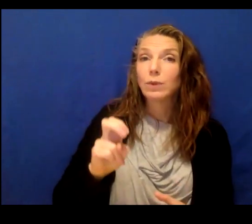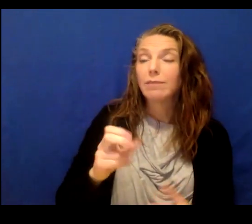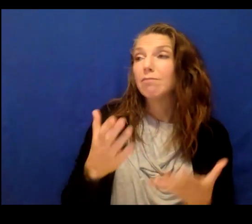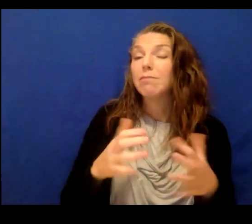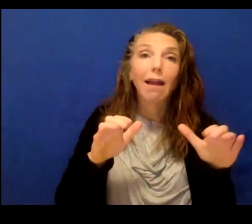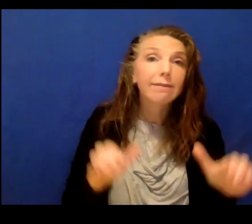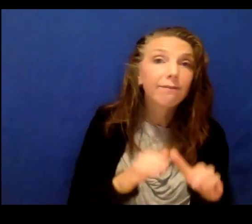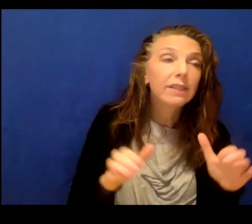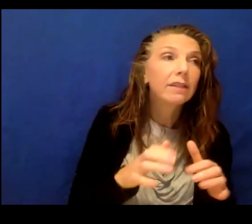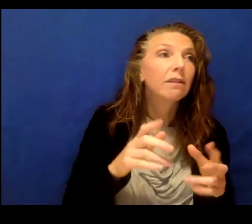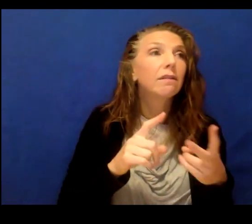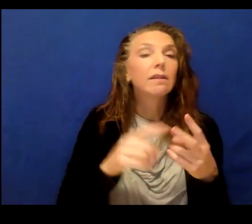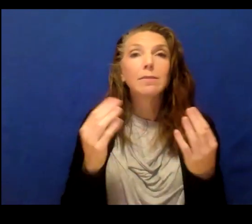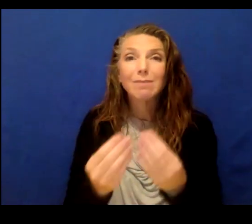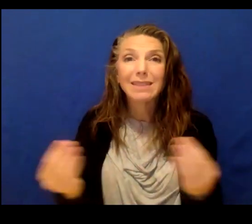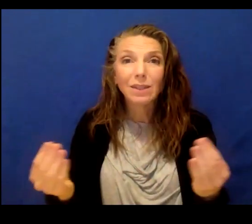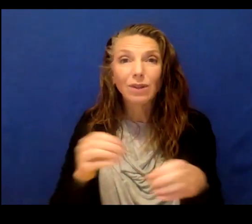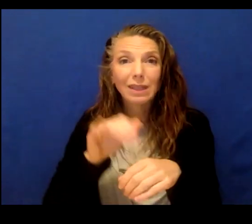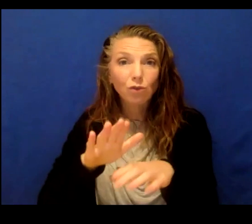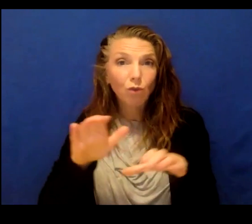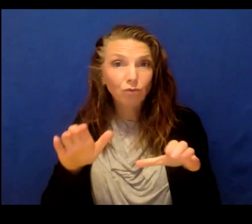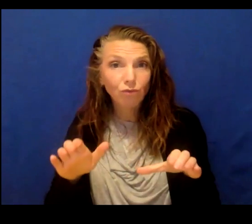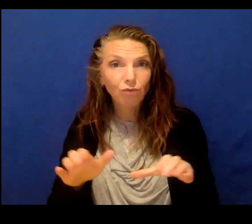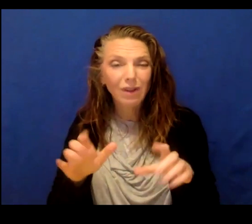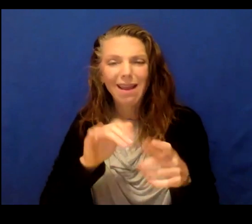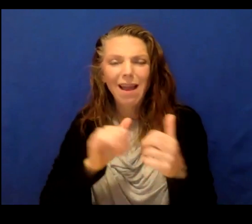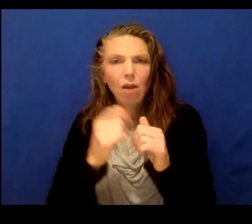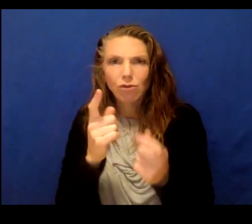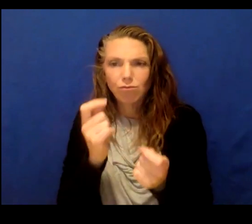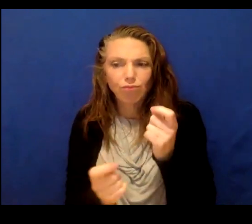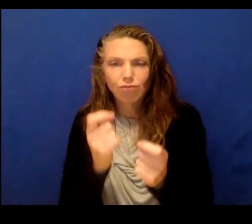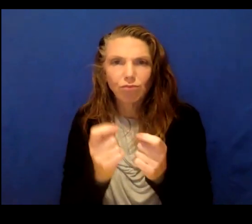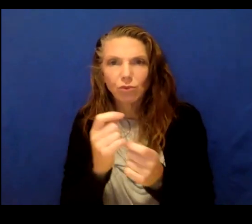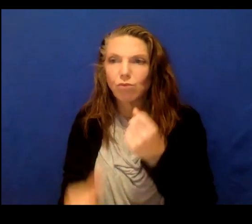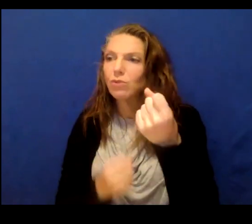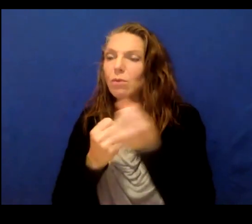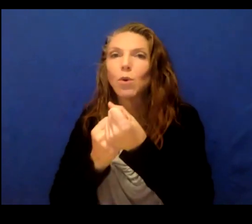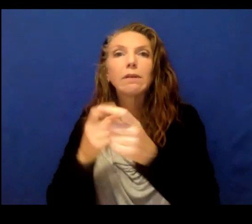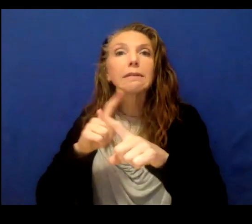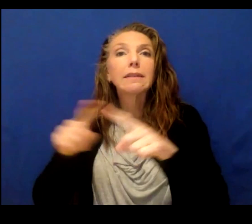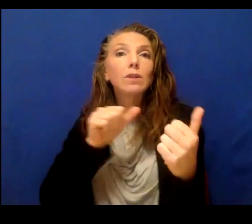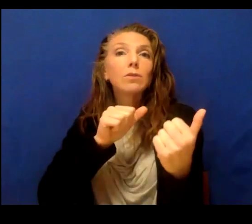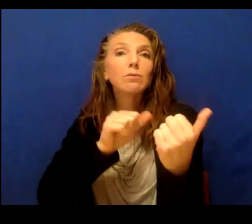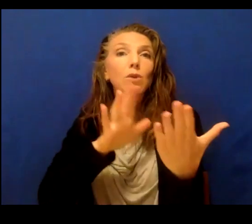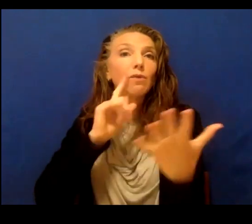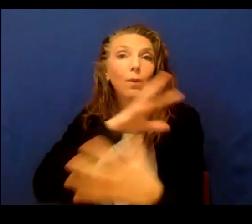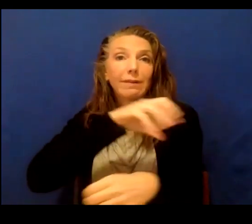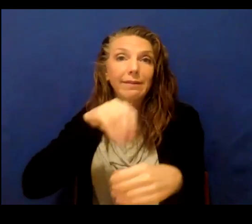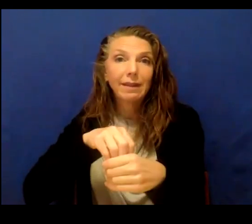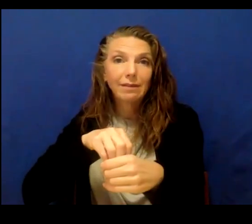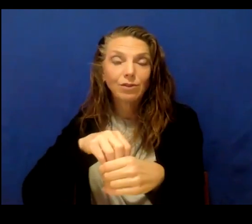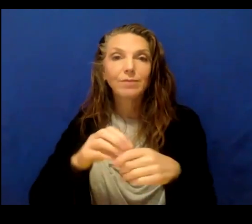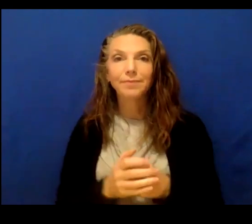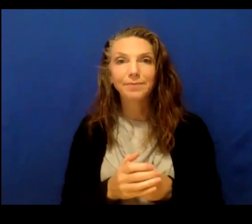activity or a material within the routine to support different ways of engaging. We like to